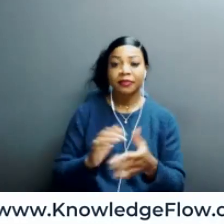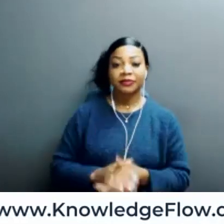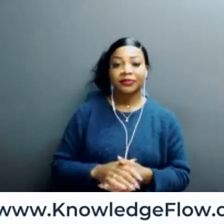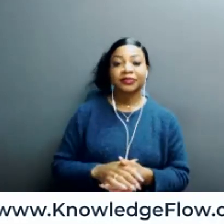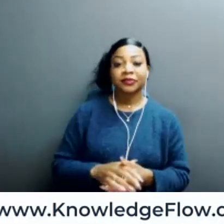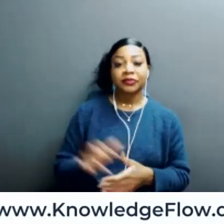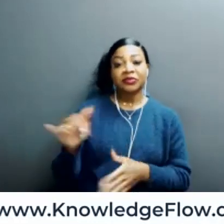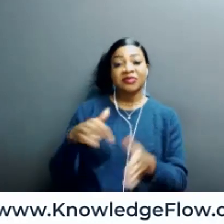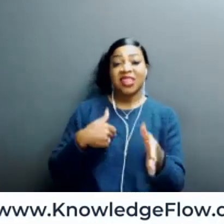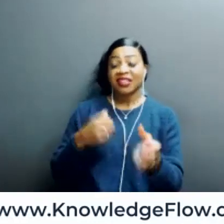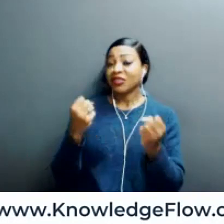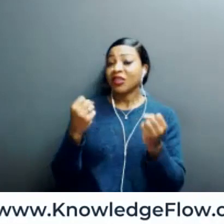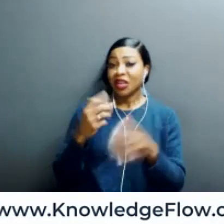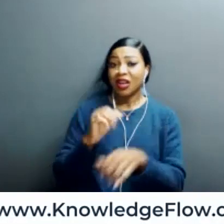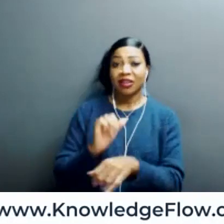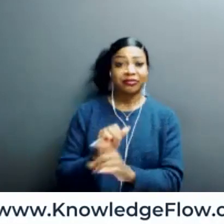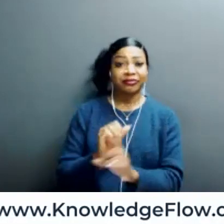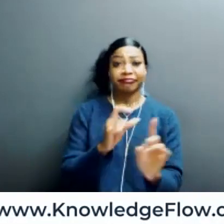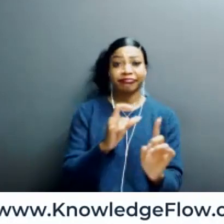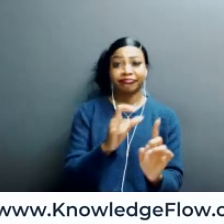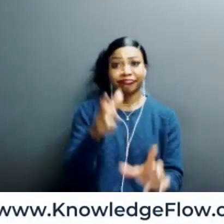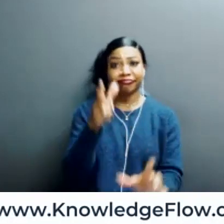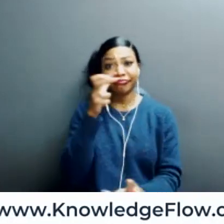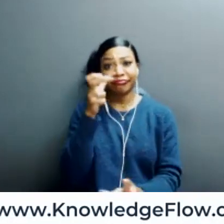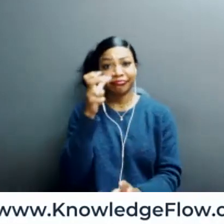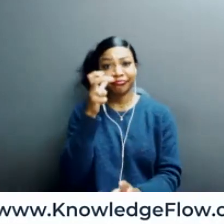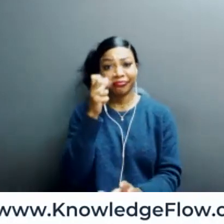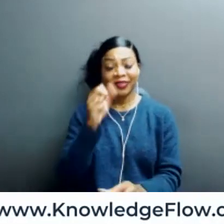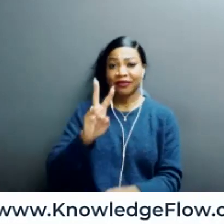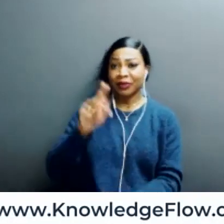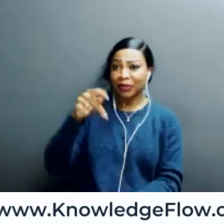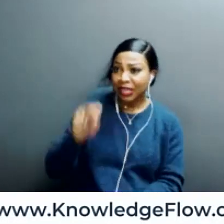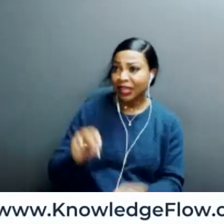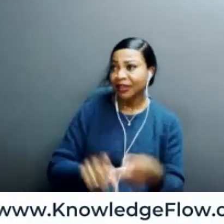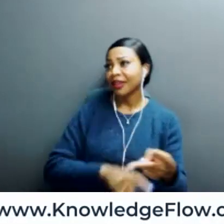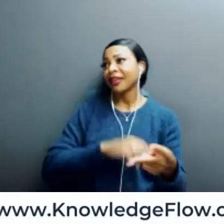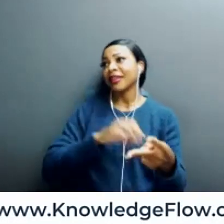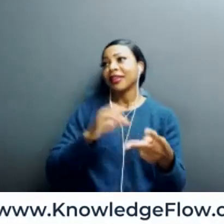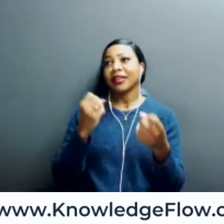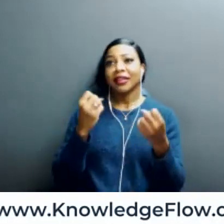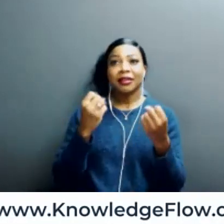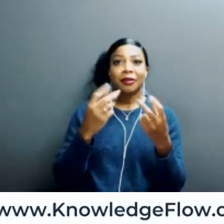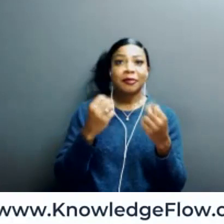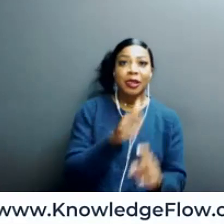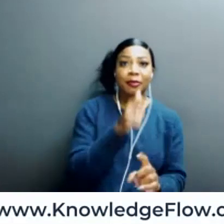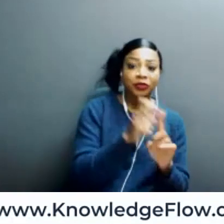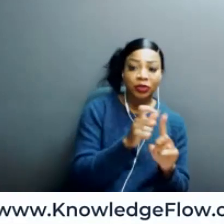to say that's a lot of words you know just just hearing them you know the VPN the double the multi-audentification the all of this can sound a